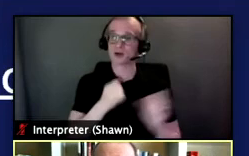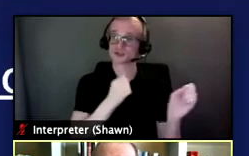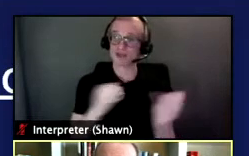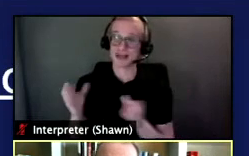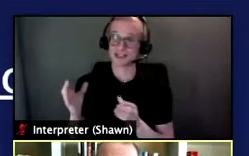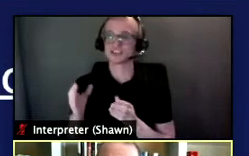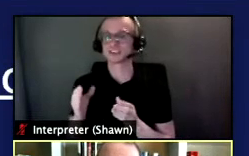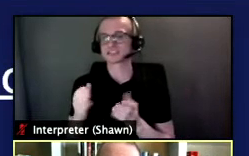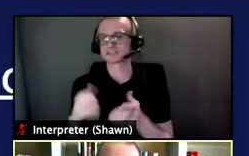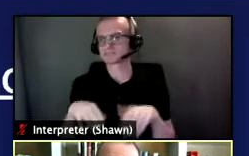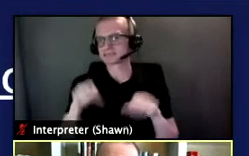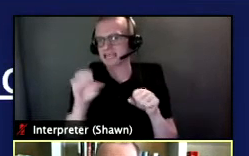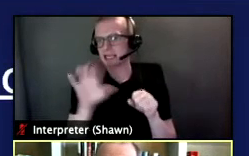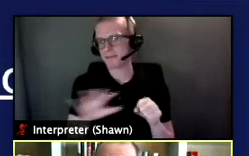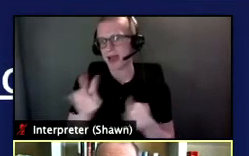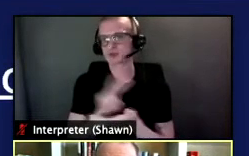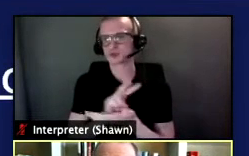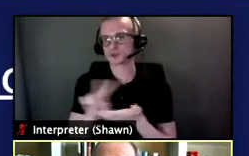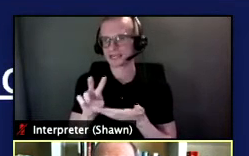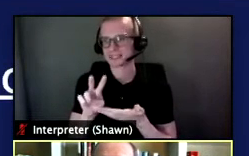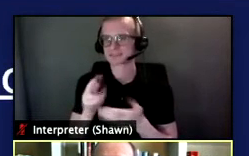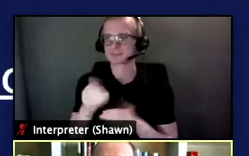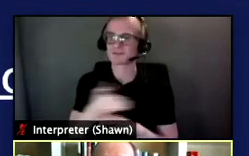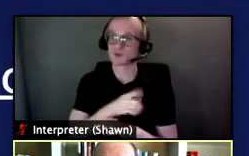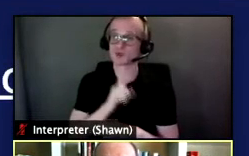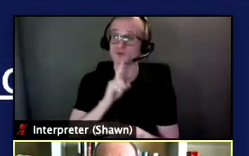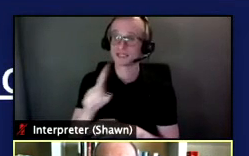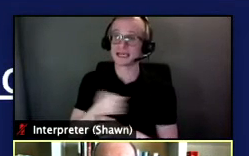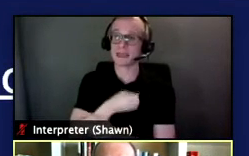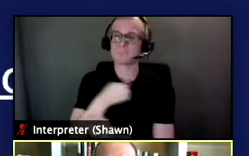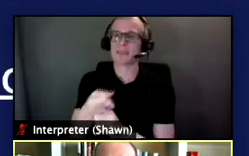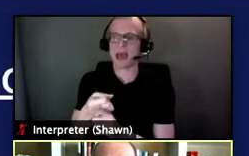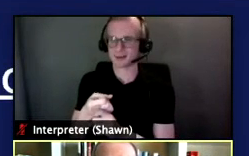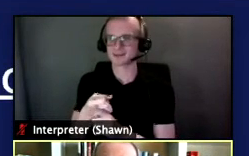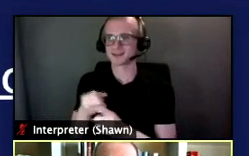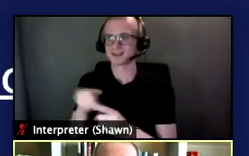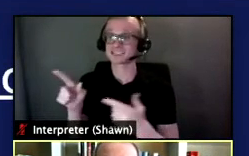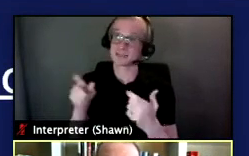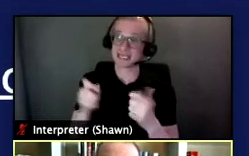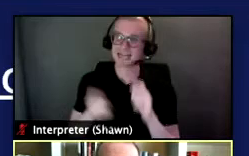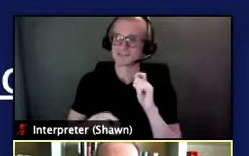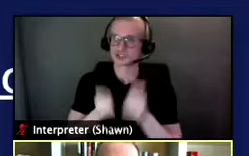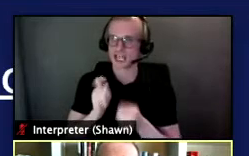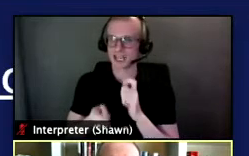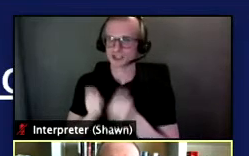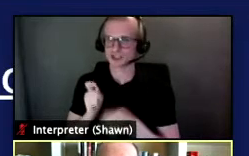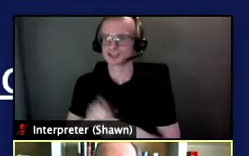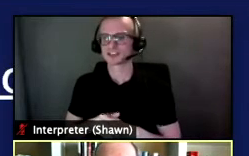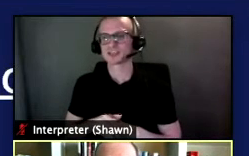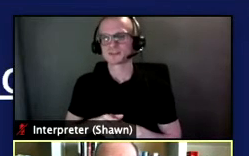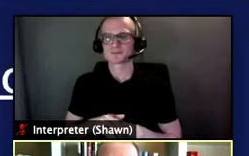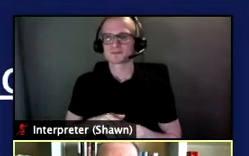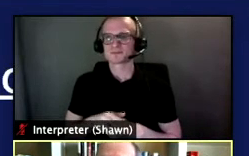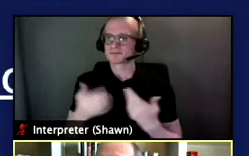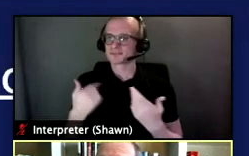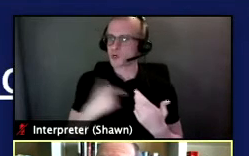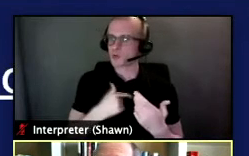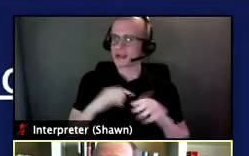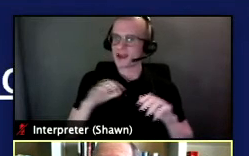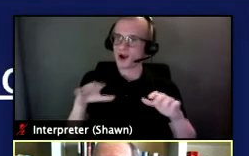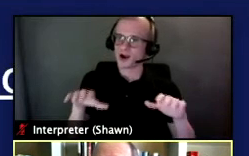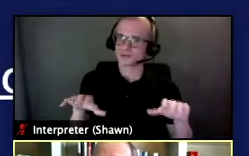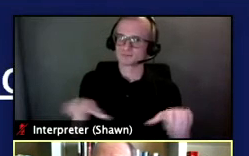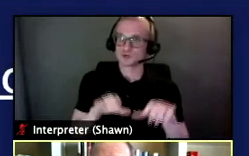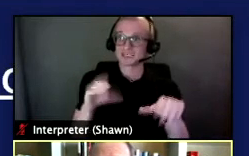cases. And it represents the challenge that we have, which is you're taking action today with the hope that they will